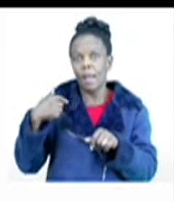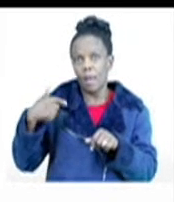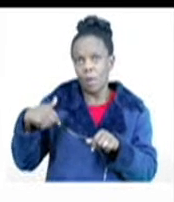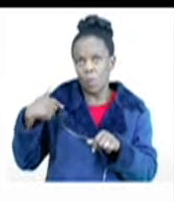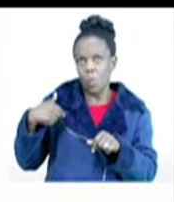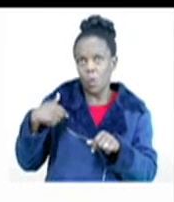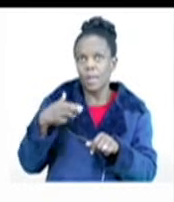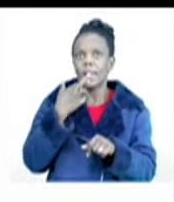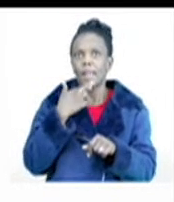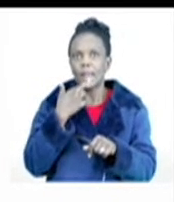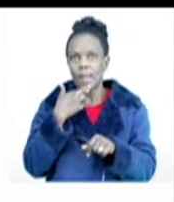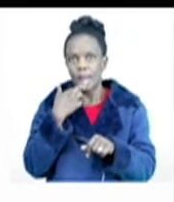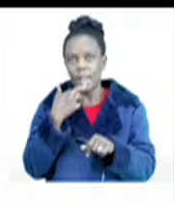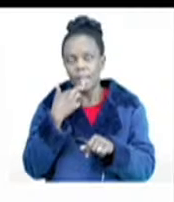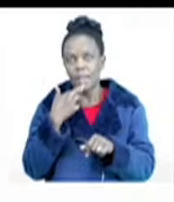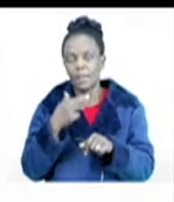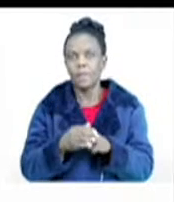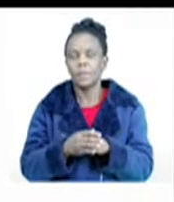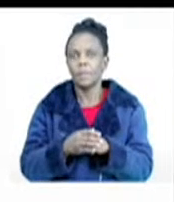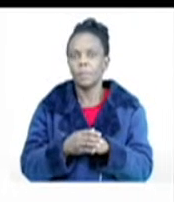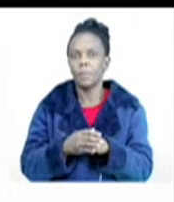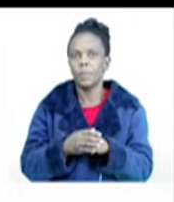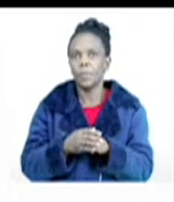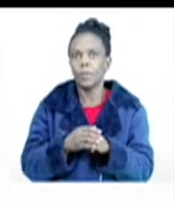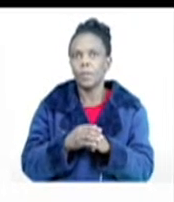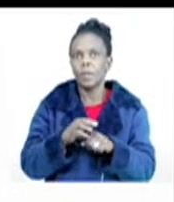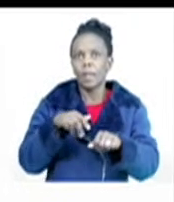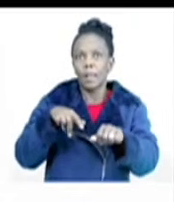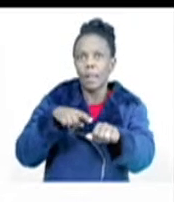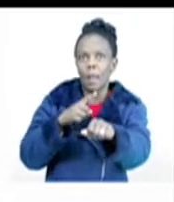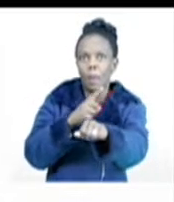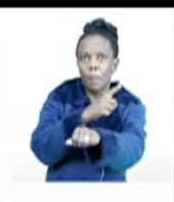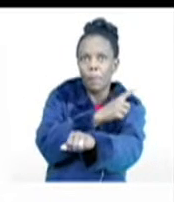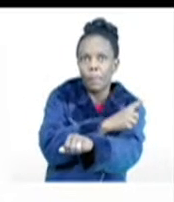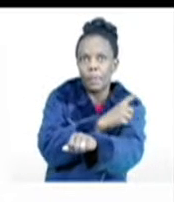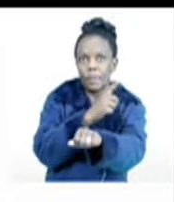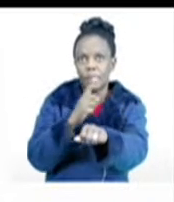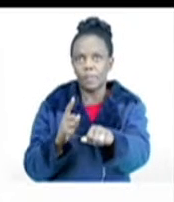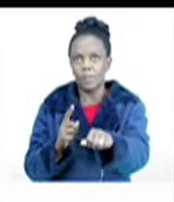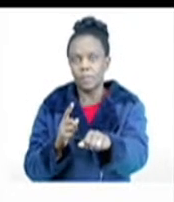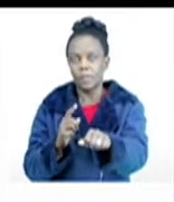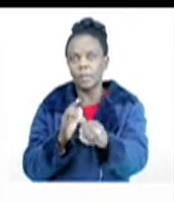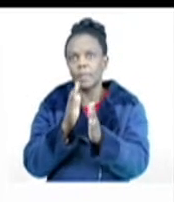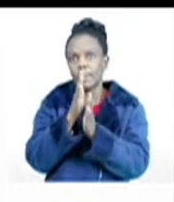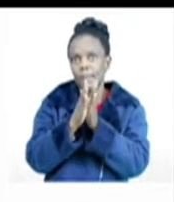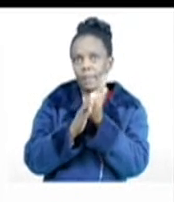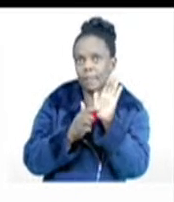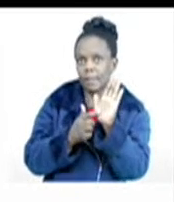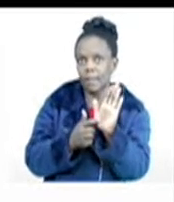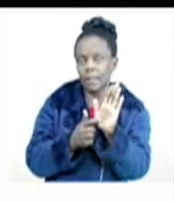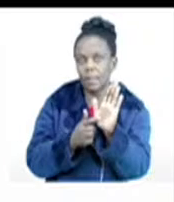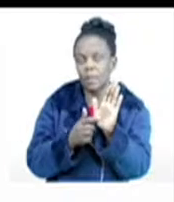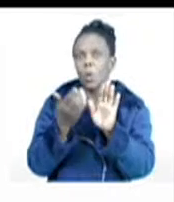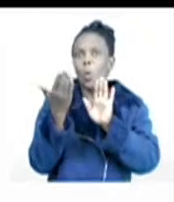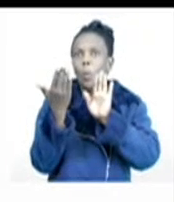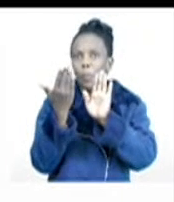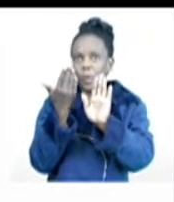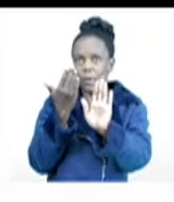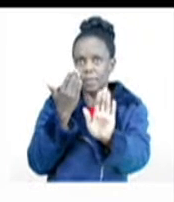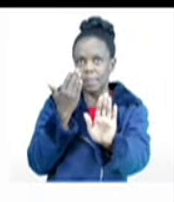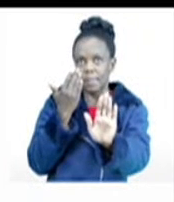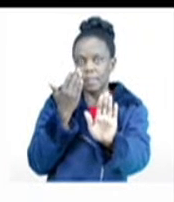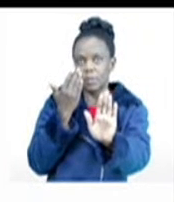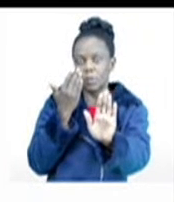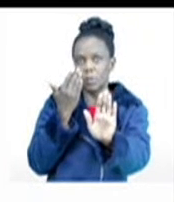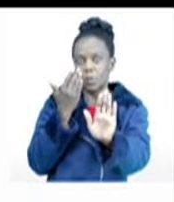red. Remember, a pedestrian sign is there to also protect you so that the cars cannot go too fast and